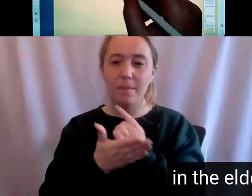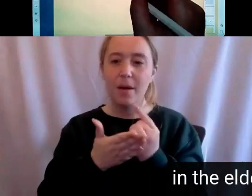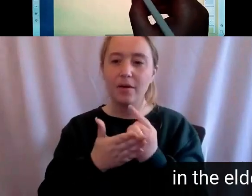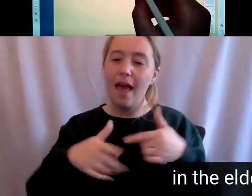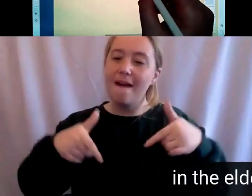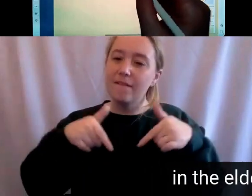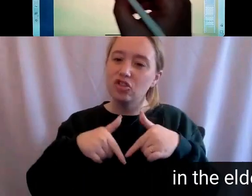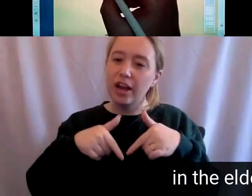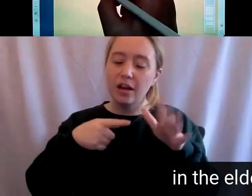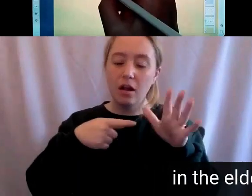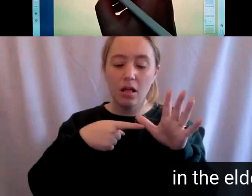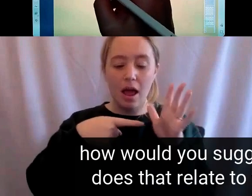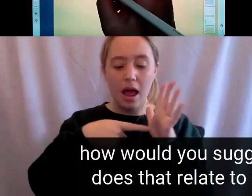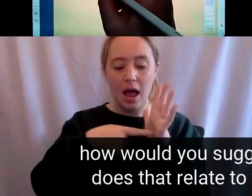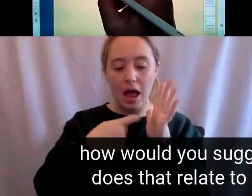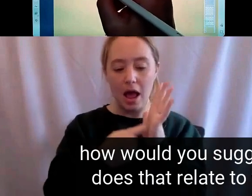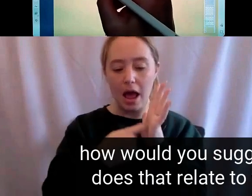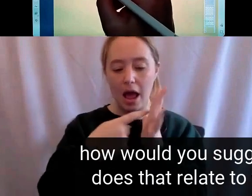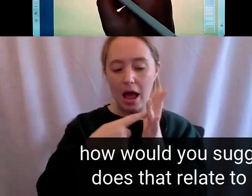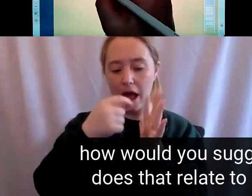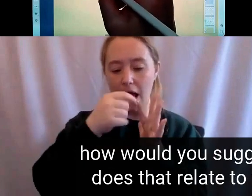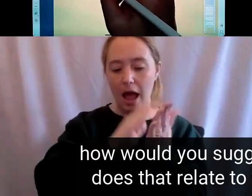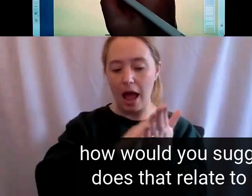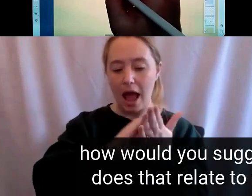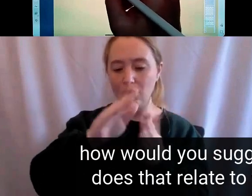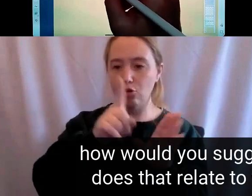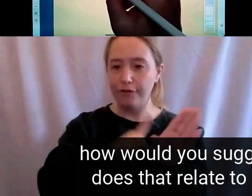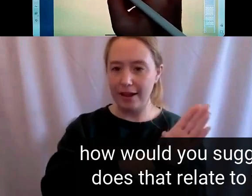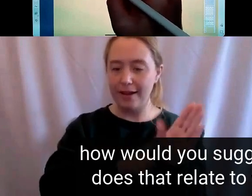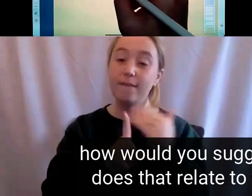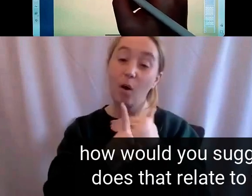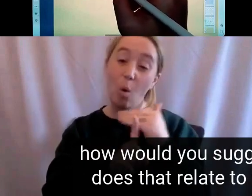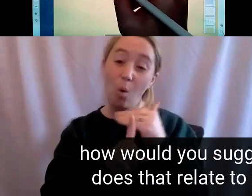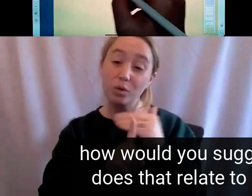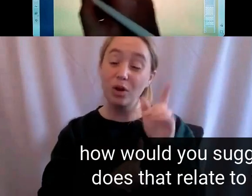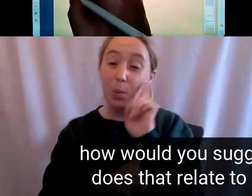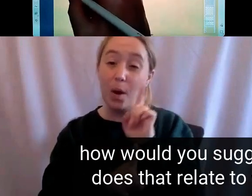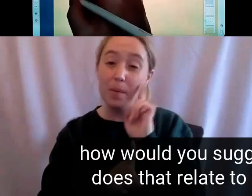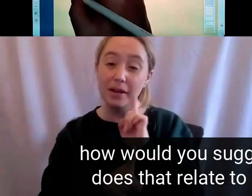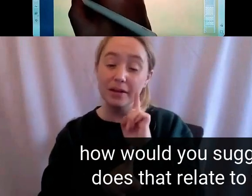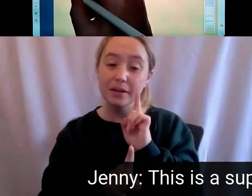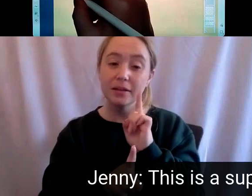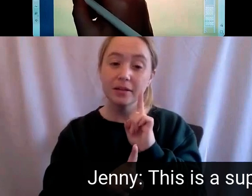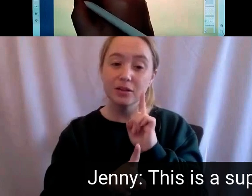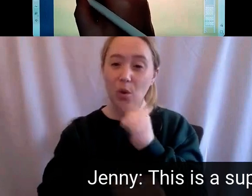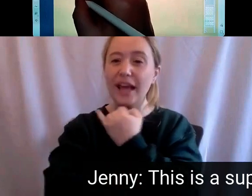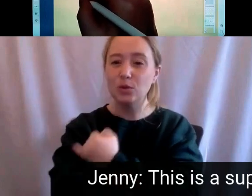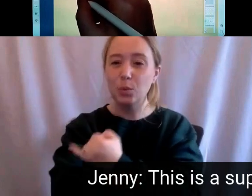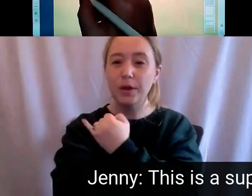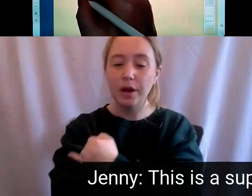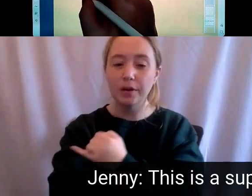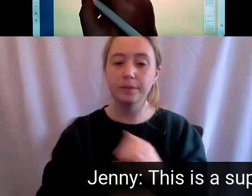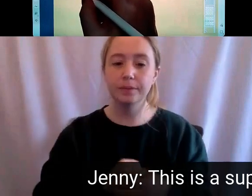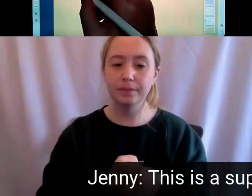the elderly. You know, how would you suggest dealing with that? And does that relate to what you've discussed? This is a